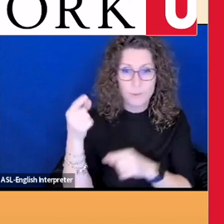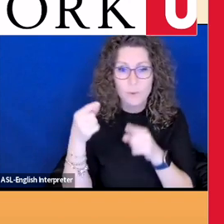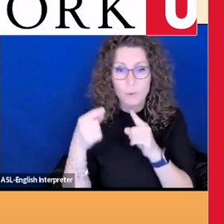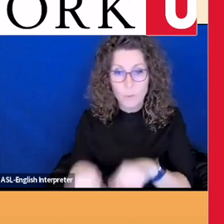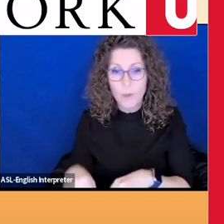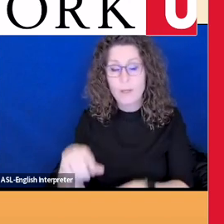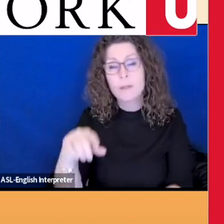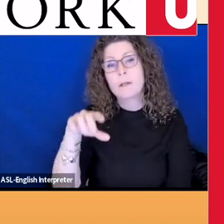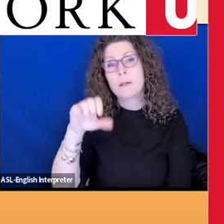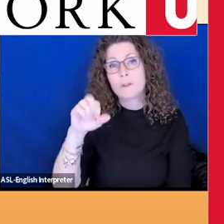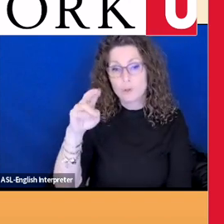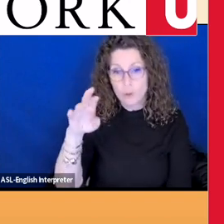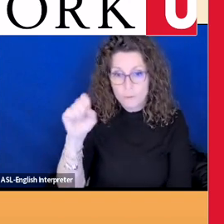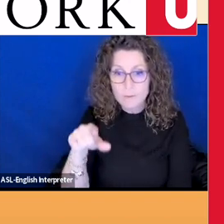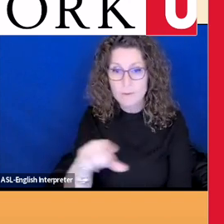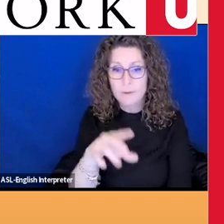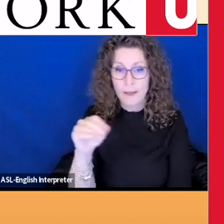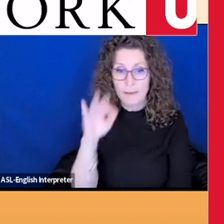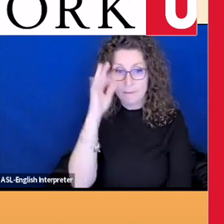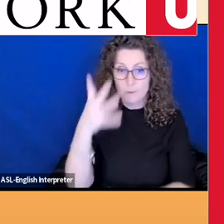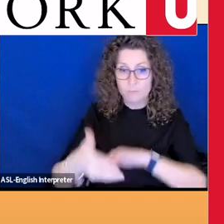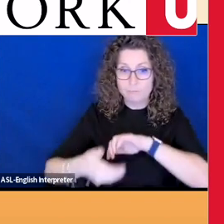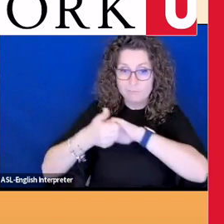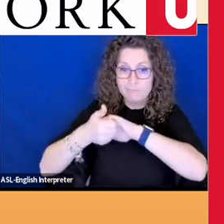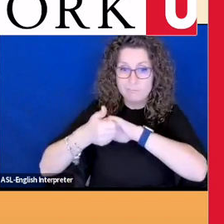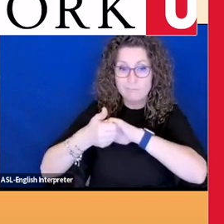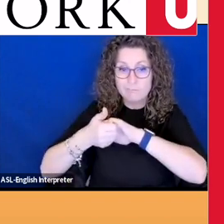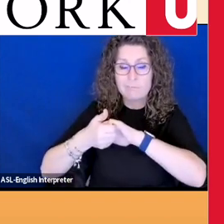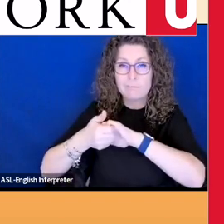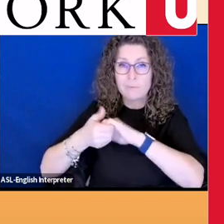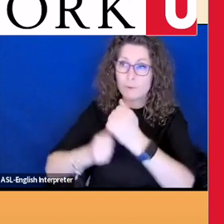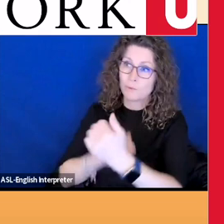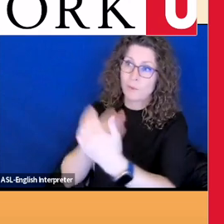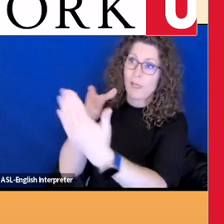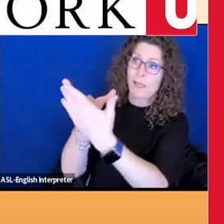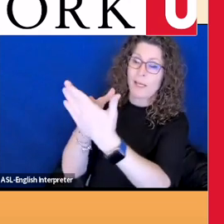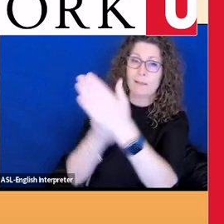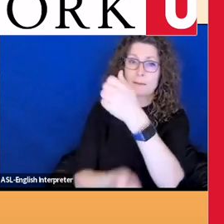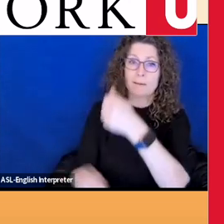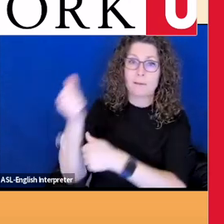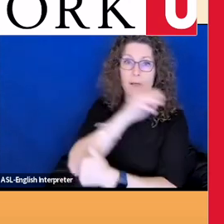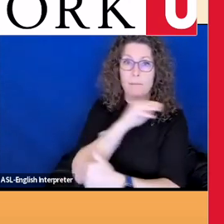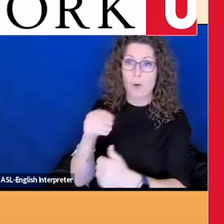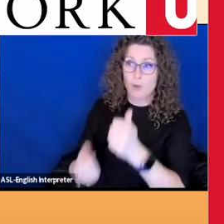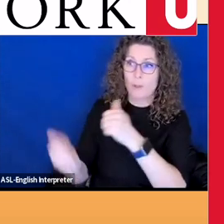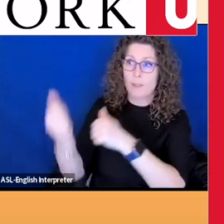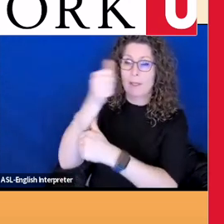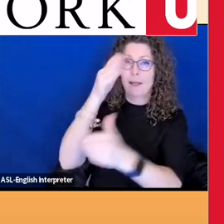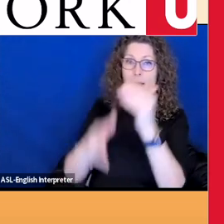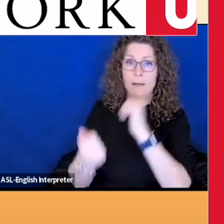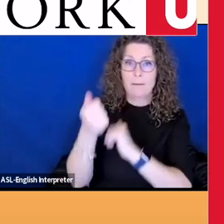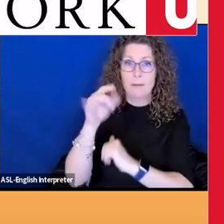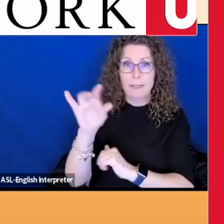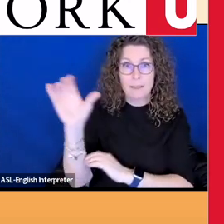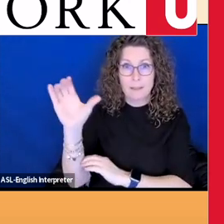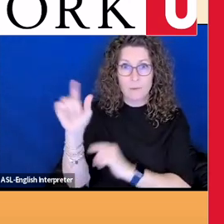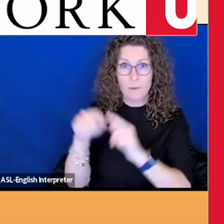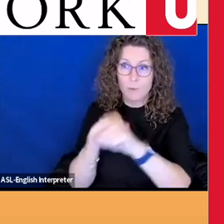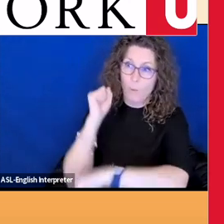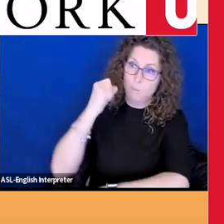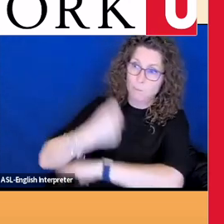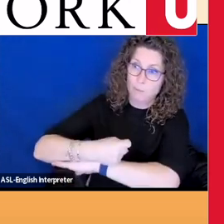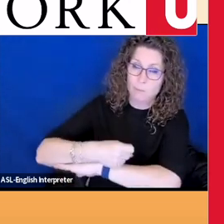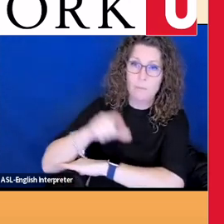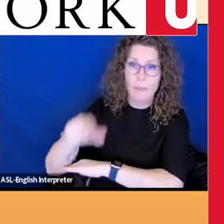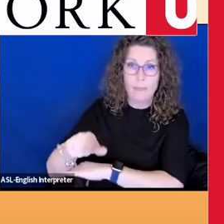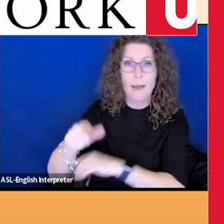joined the emerging maritime bourgeoisie to rise against the monarchy at the end of the 18th century to defeat the old regime.